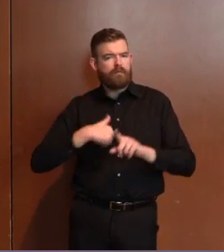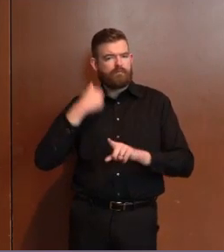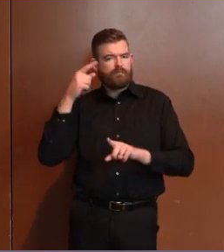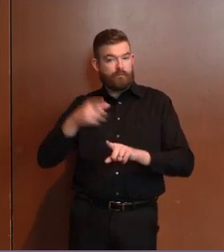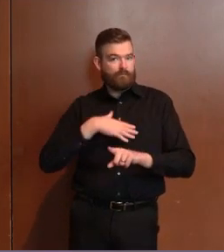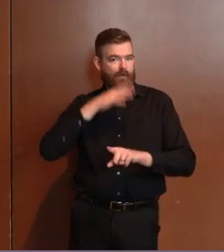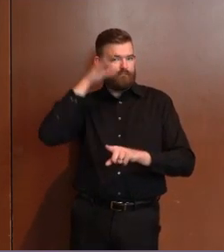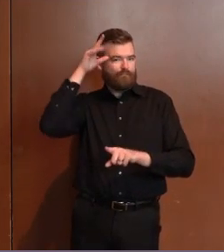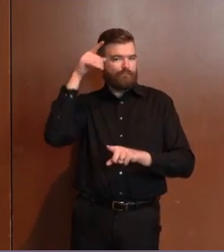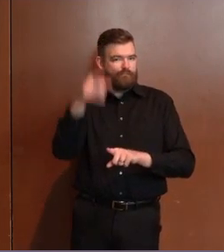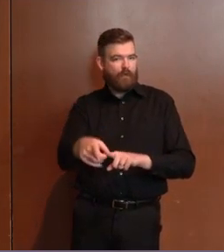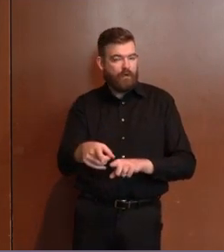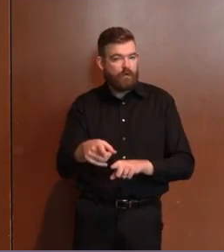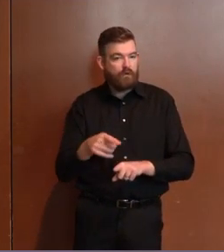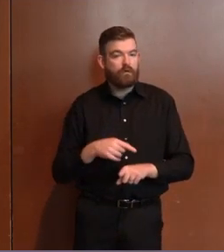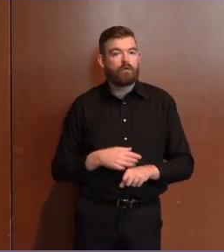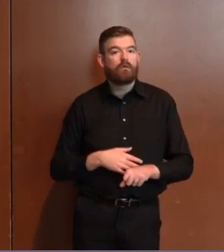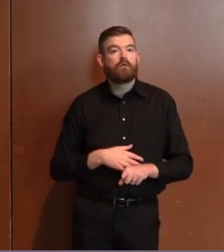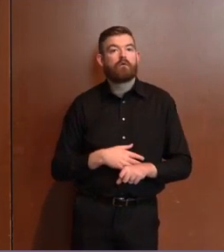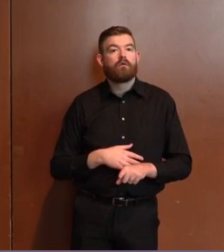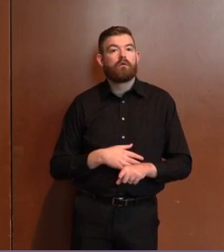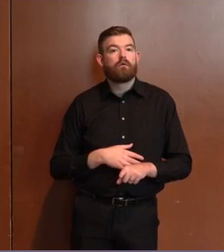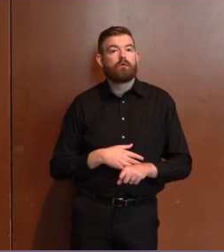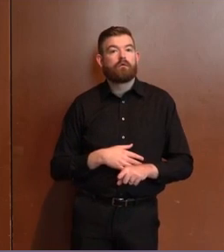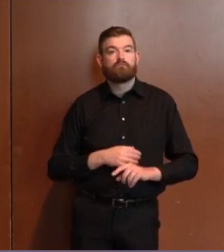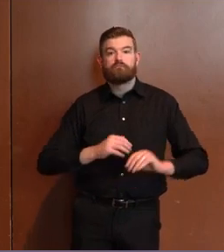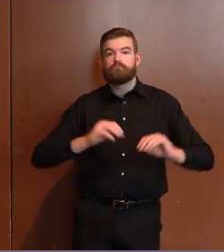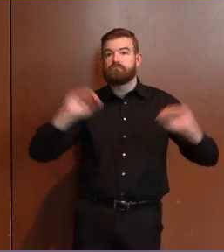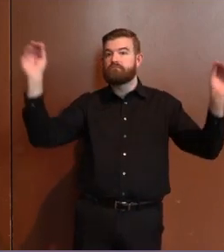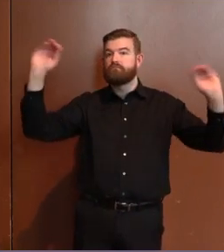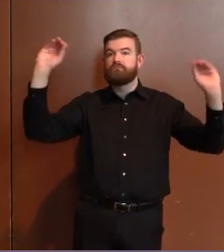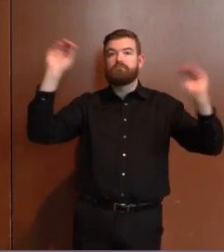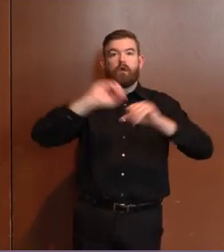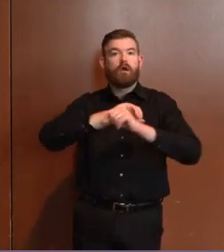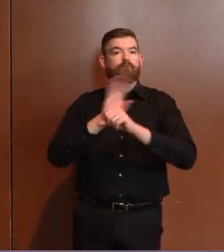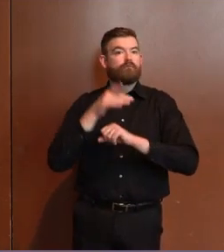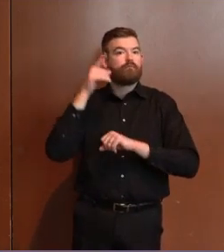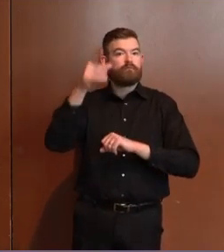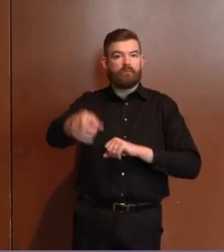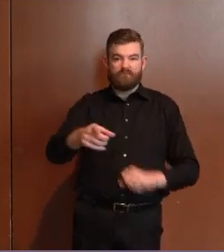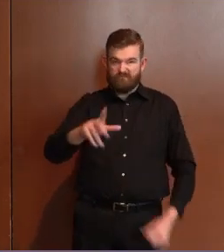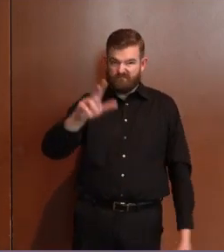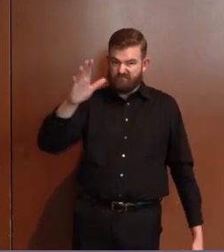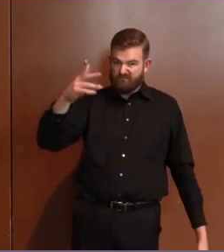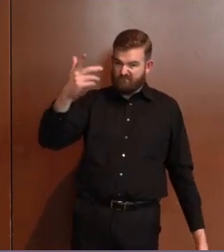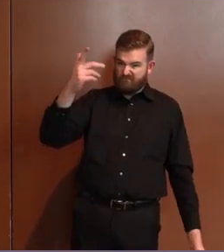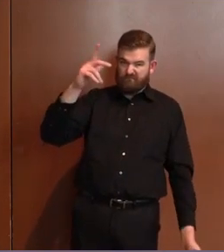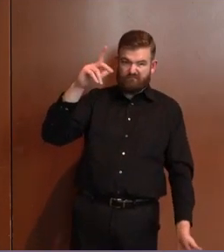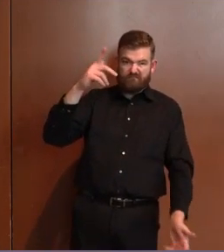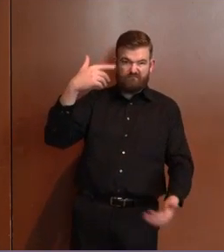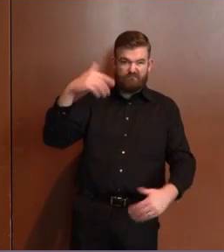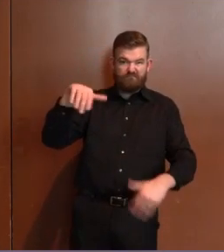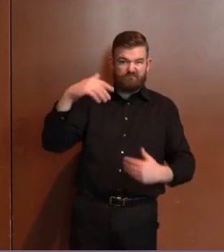their residence. For that, not one COVID patient's been sick, and not one